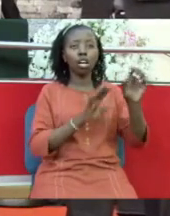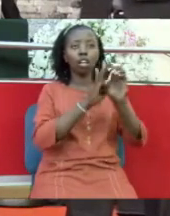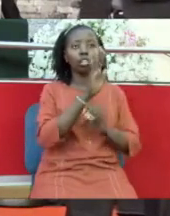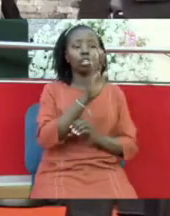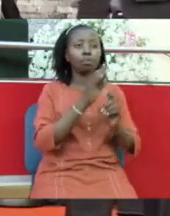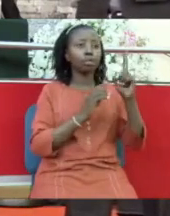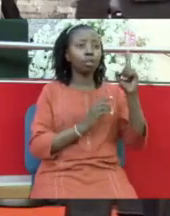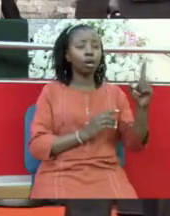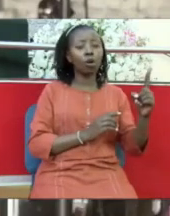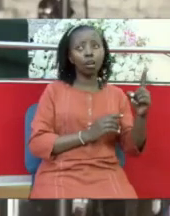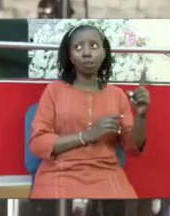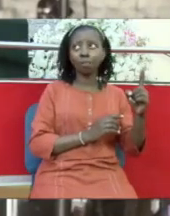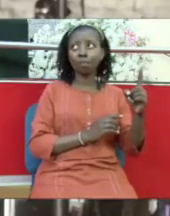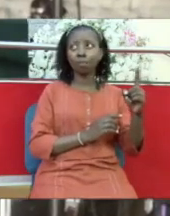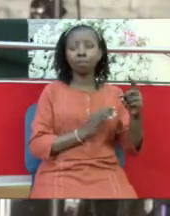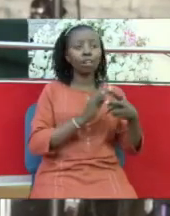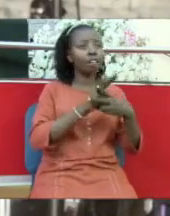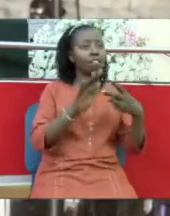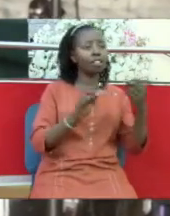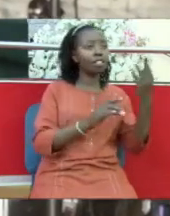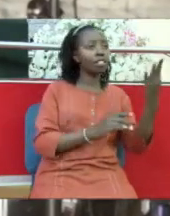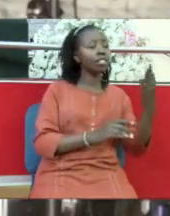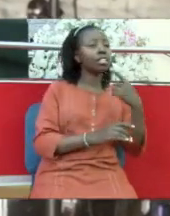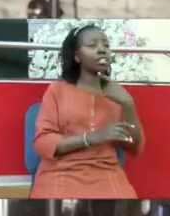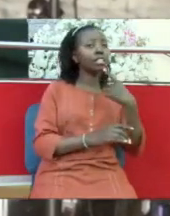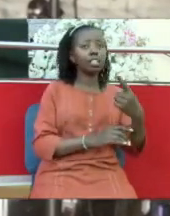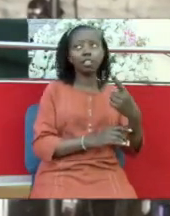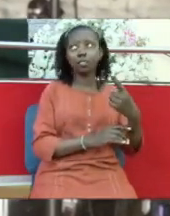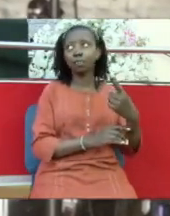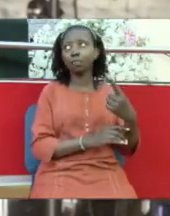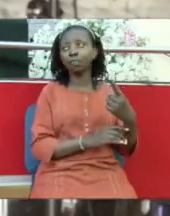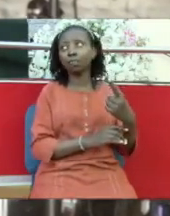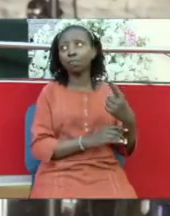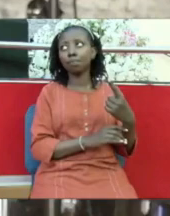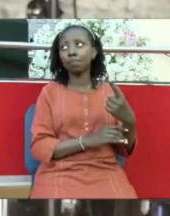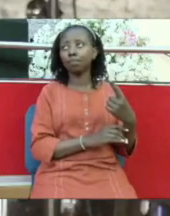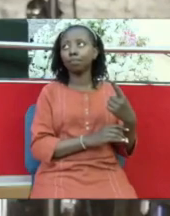Where in Joshua chapter 1 verse 3 to 6,